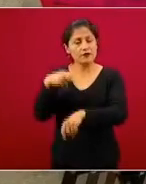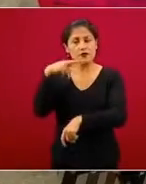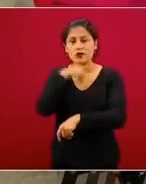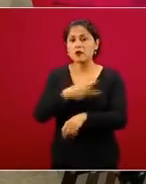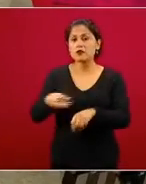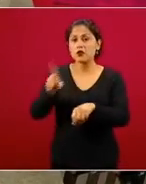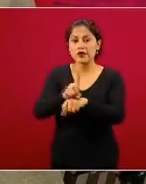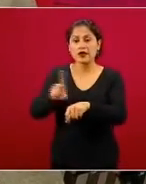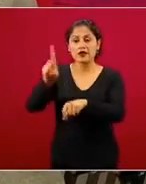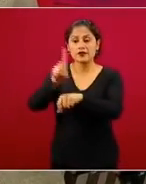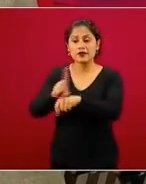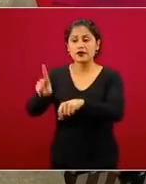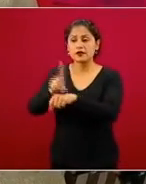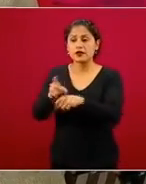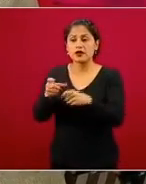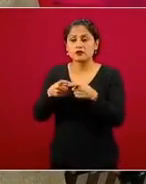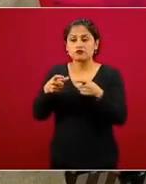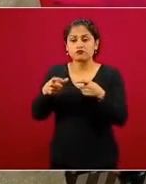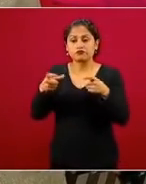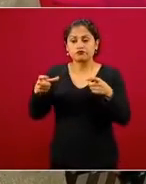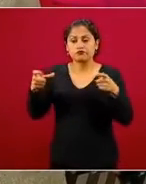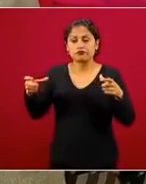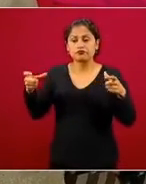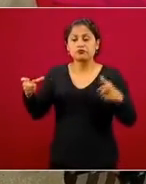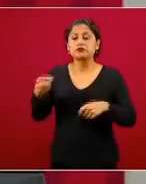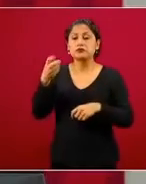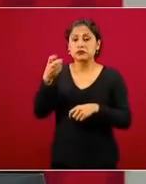very high speed